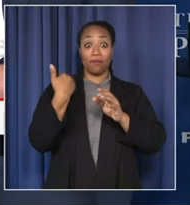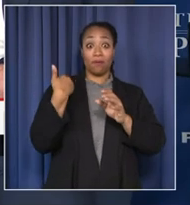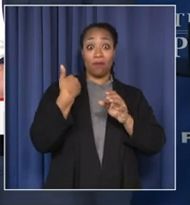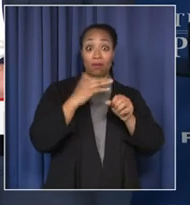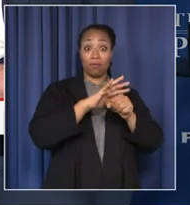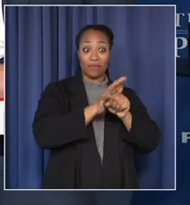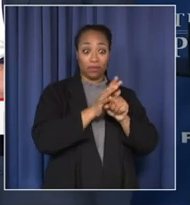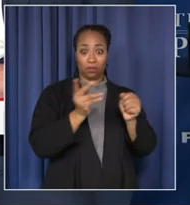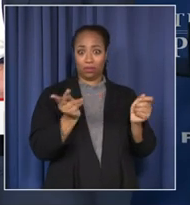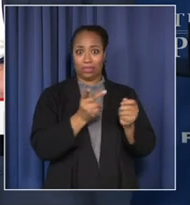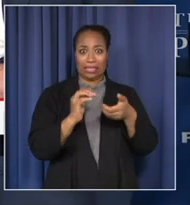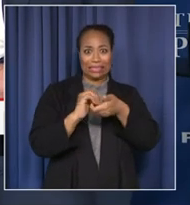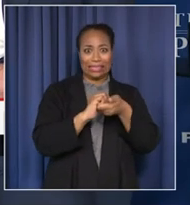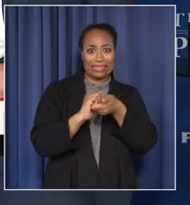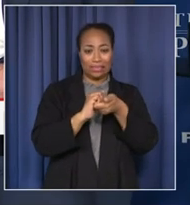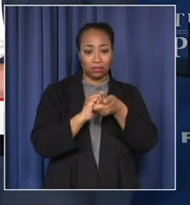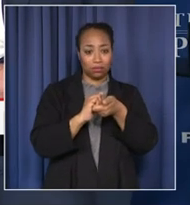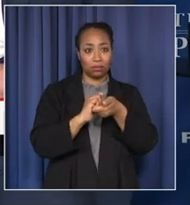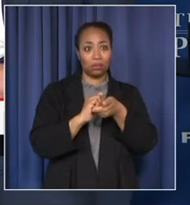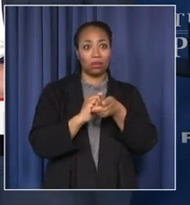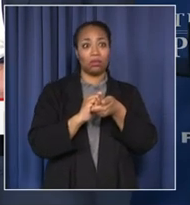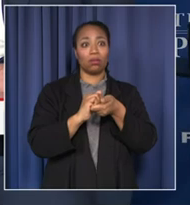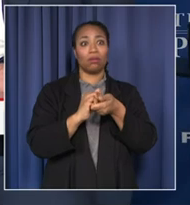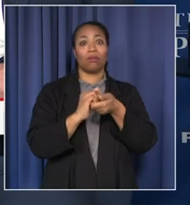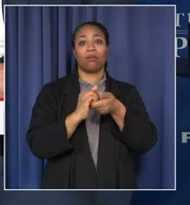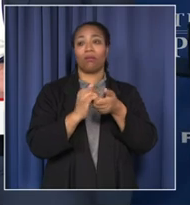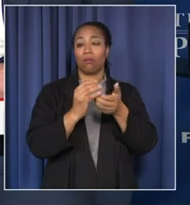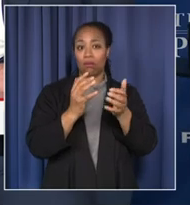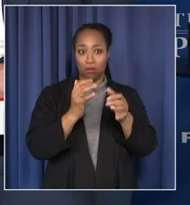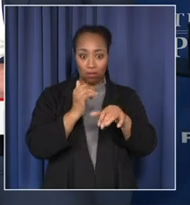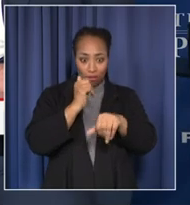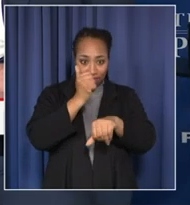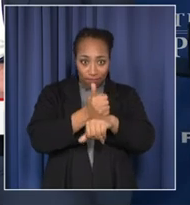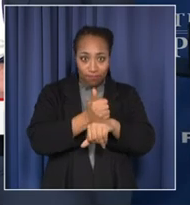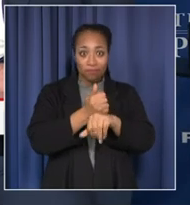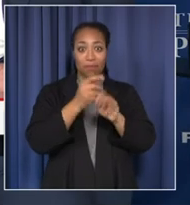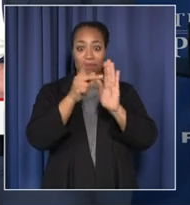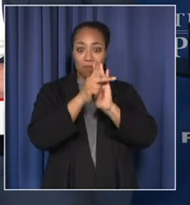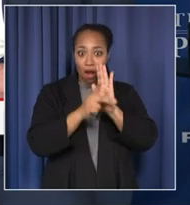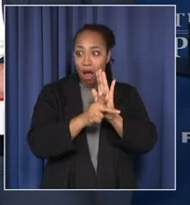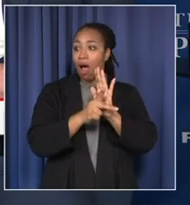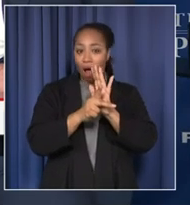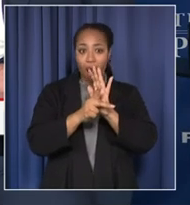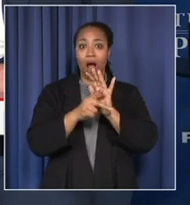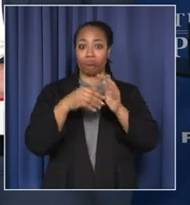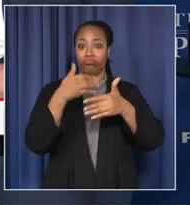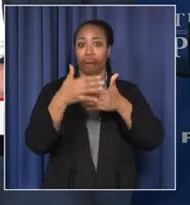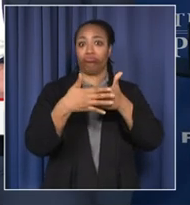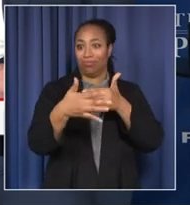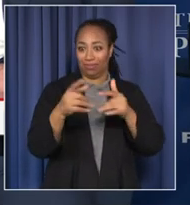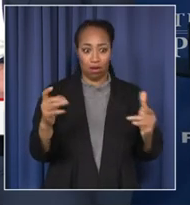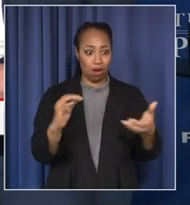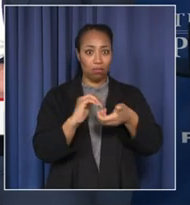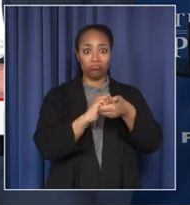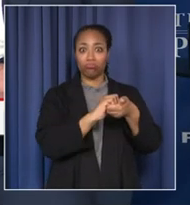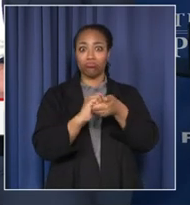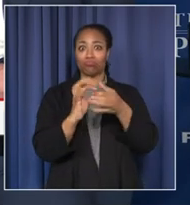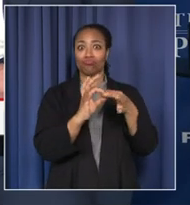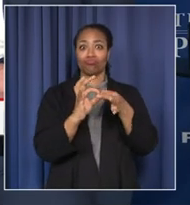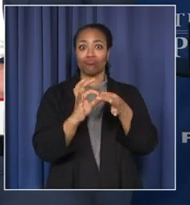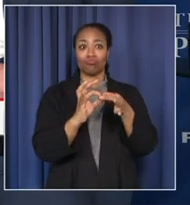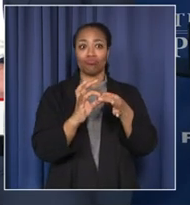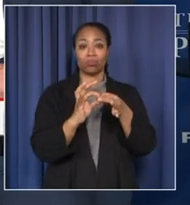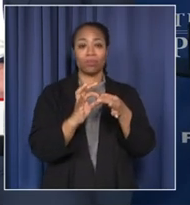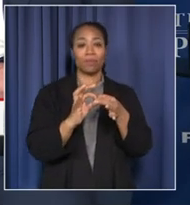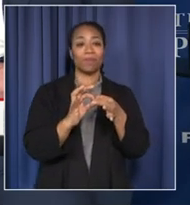on the fact that we won't have safe, affordable, and well-kept affordable housing if people aren't paying